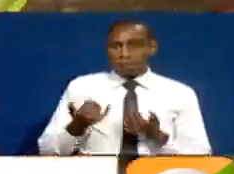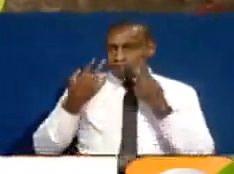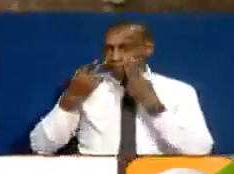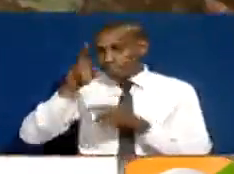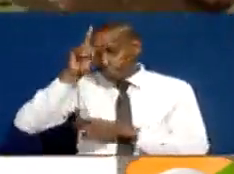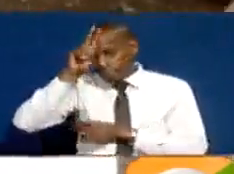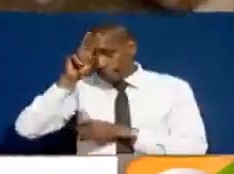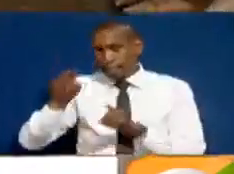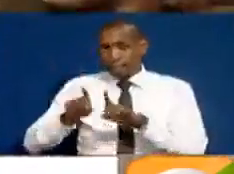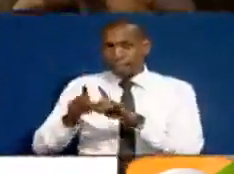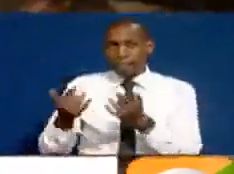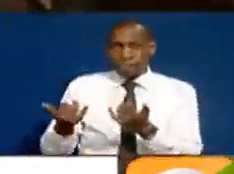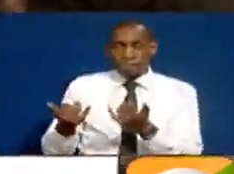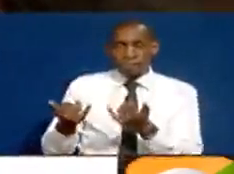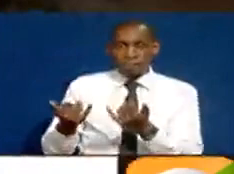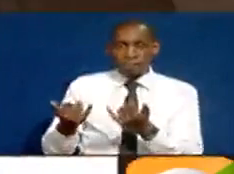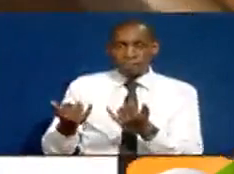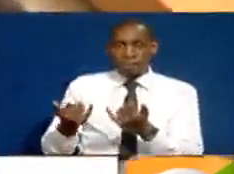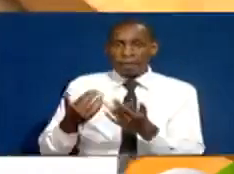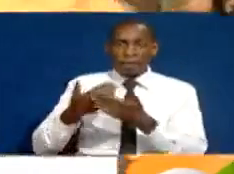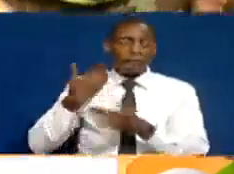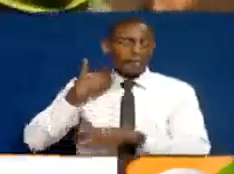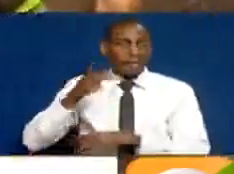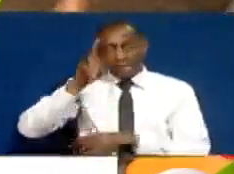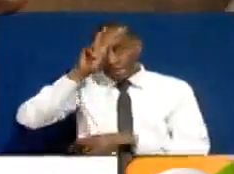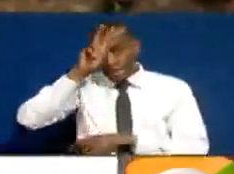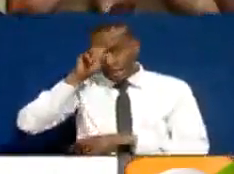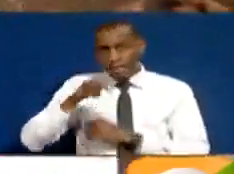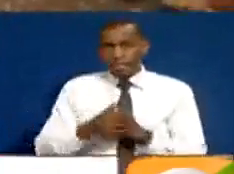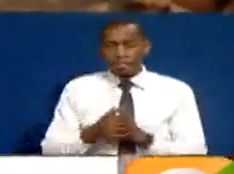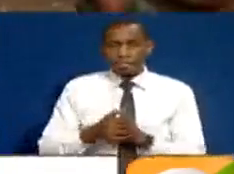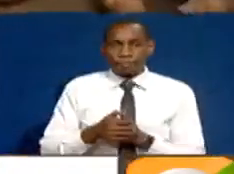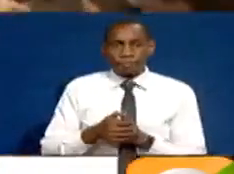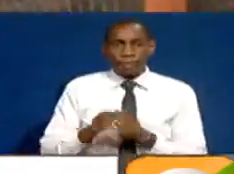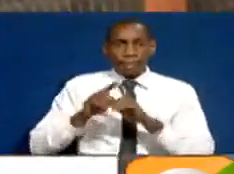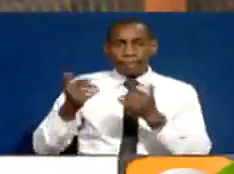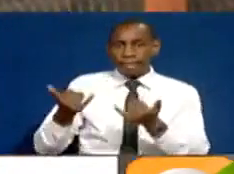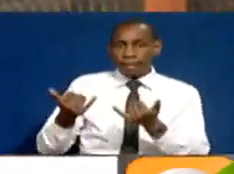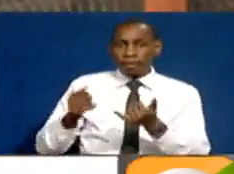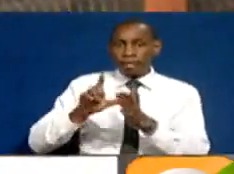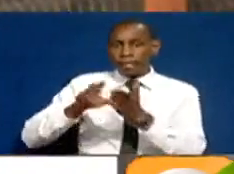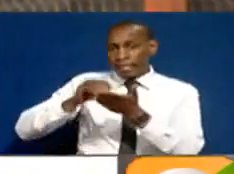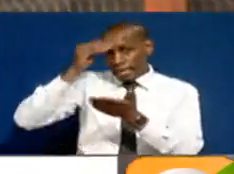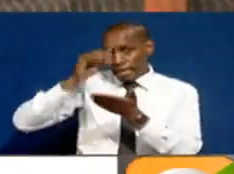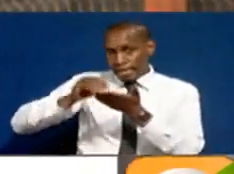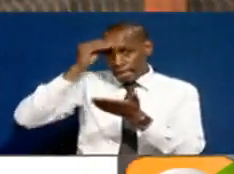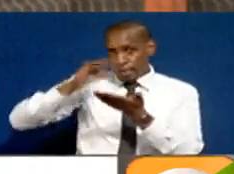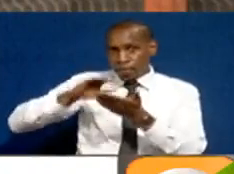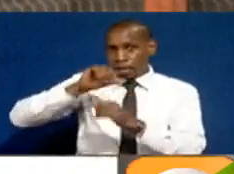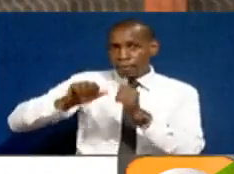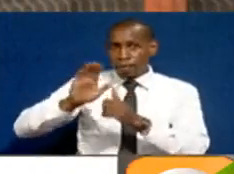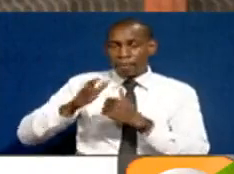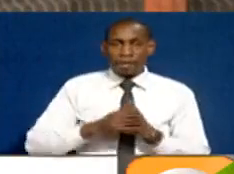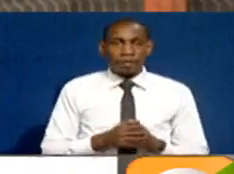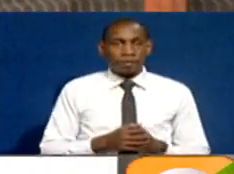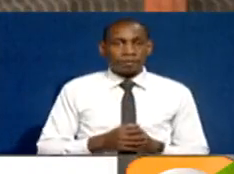And I hated snails so much, and the guy who fed me with snails, but I came to learn much about snails. He told me so much